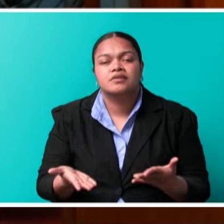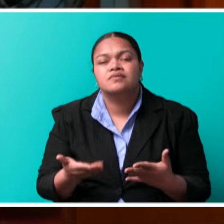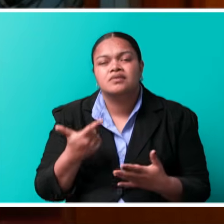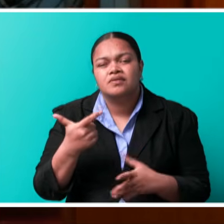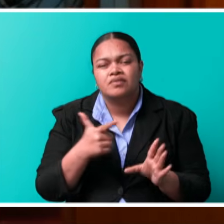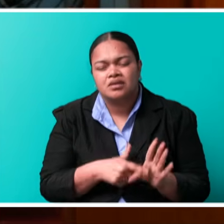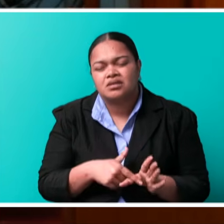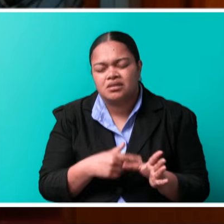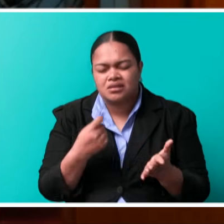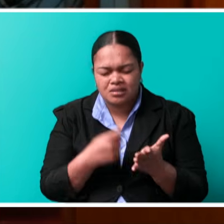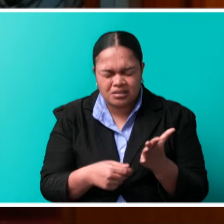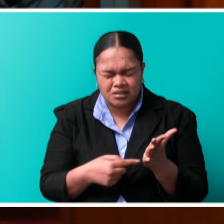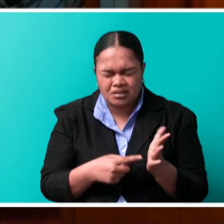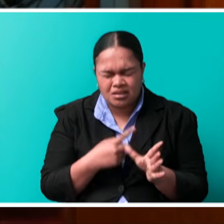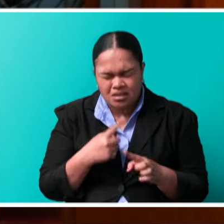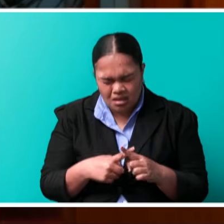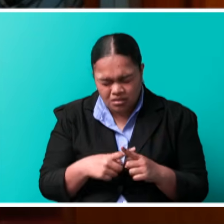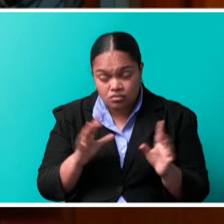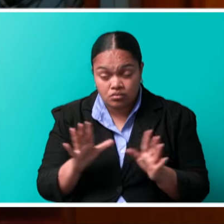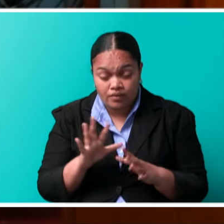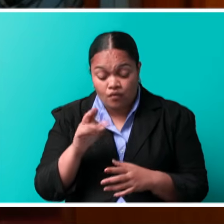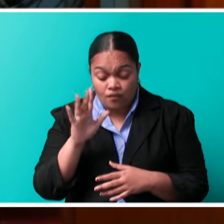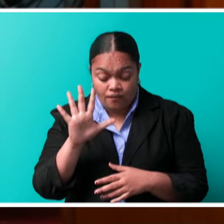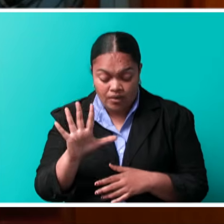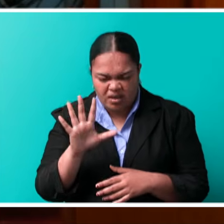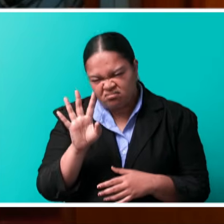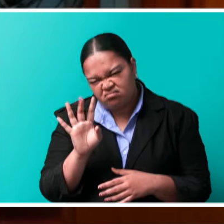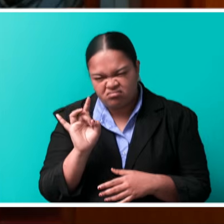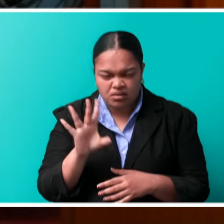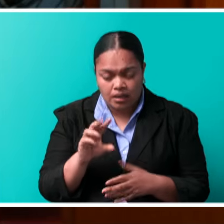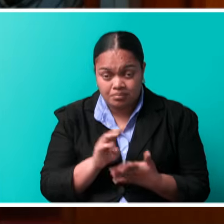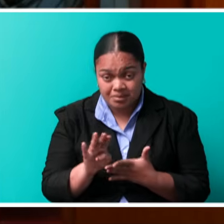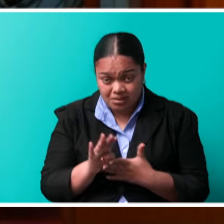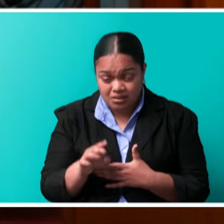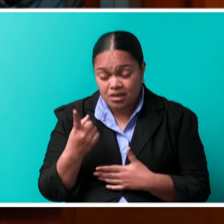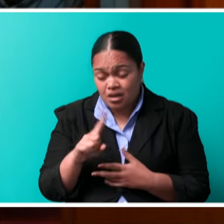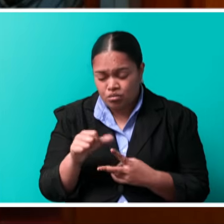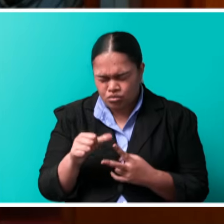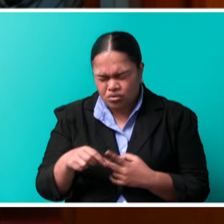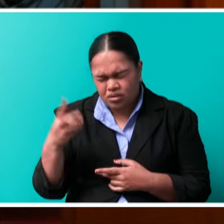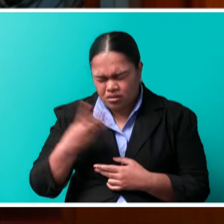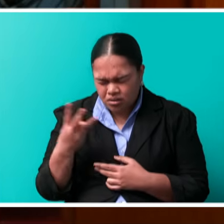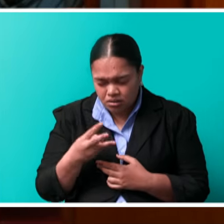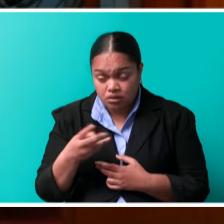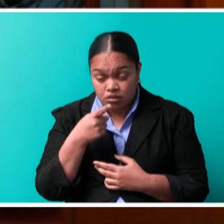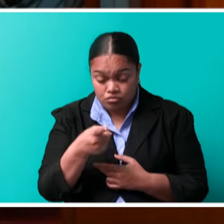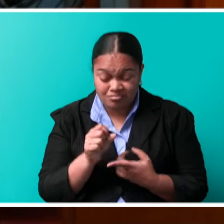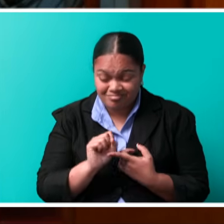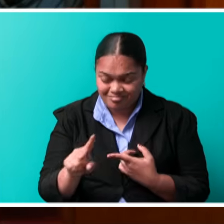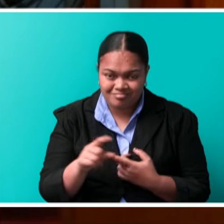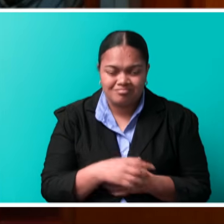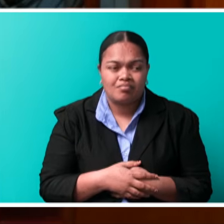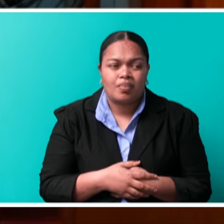tax holiday for investment between $5 million and $10 million, and 13-year tax holidays